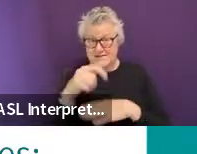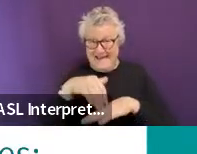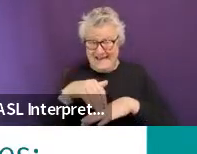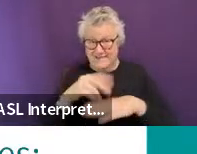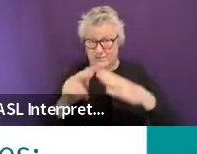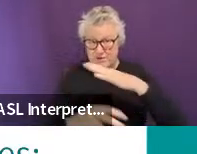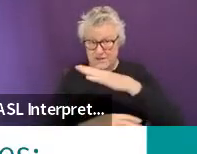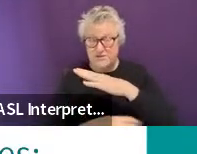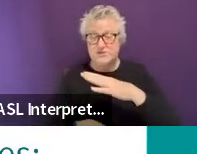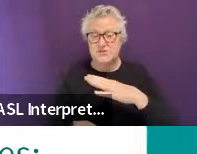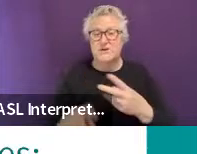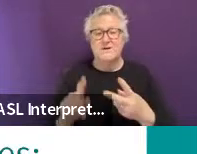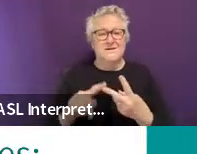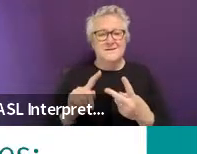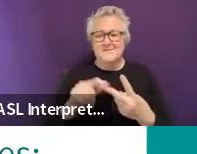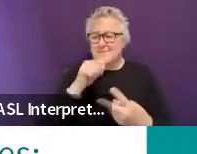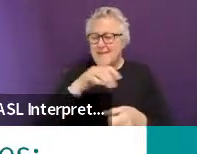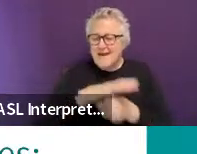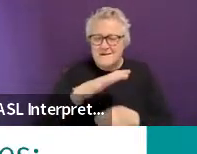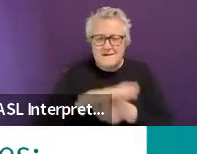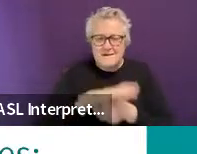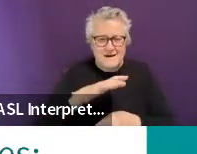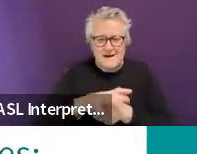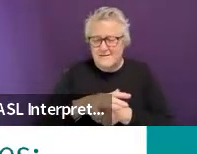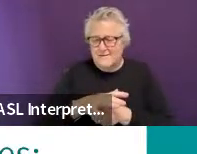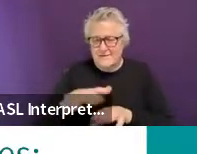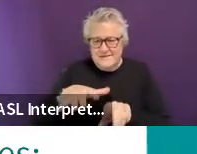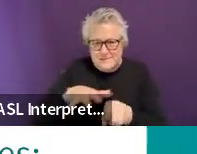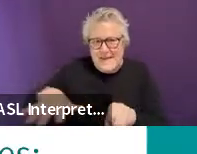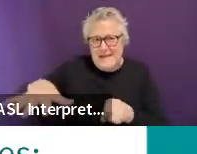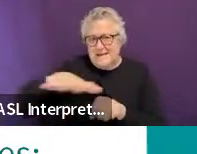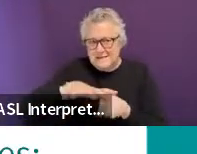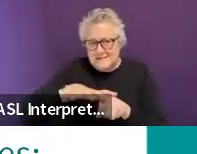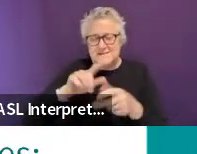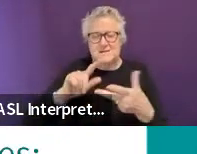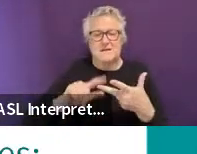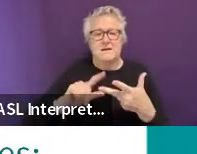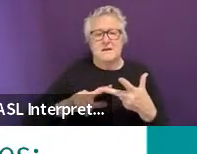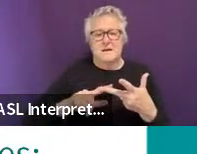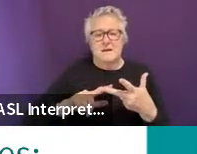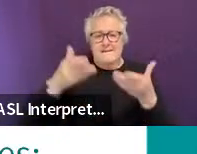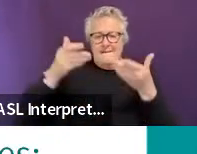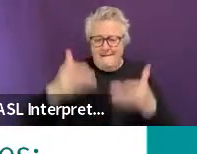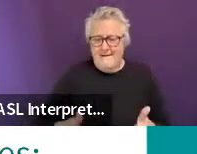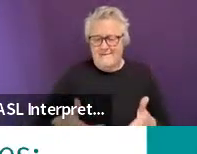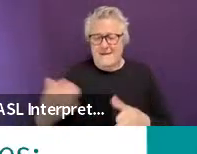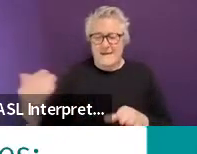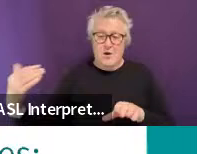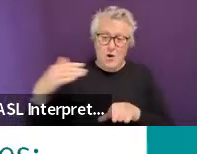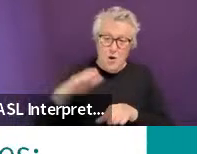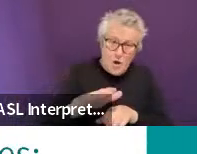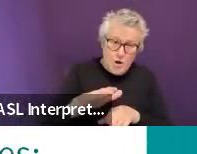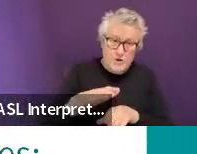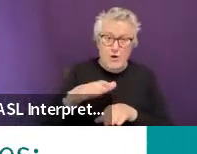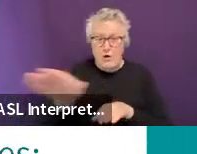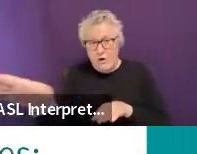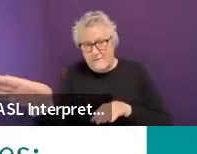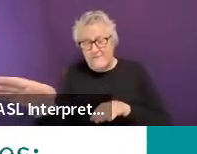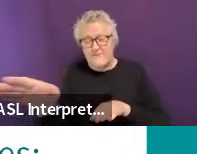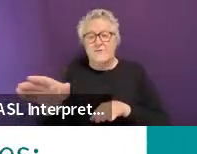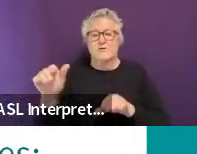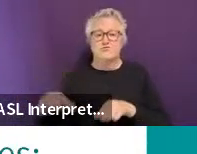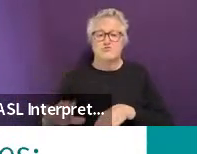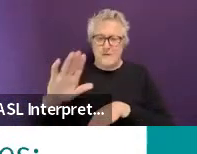that doesn't allow for adequate time for vehicles to make those on-off decisions. We got the heavy on-ramp traffic volumes. We got conflicts between